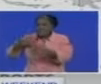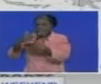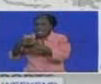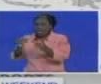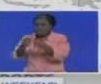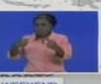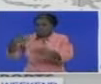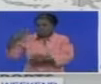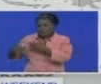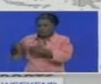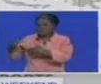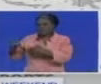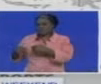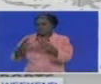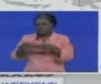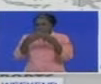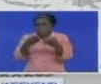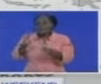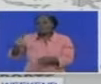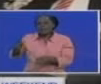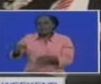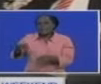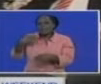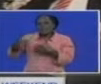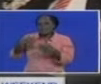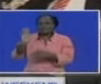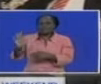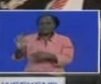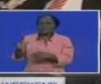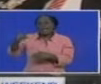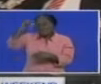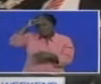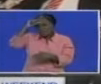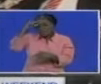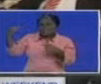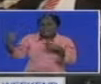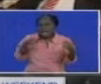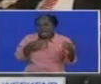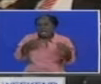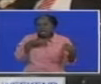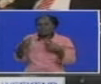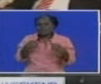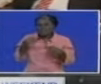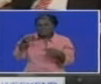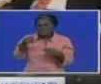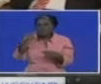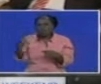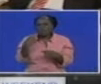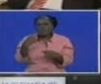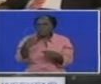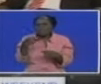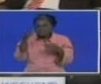traditional allies that have been providing market for her products. The government, however, argues that trade is not the only factor